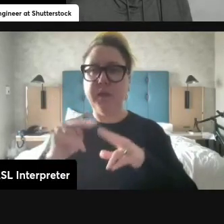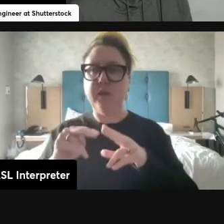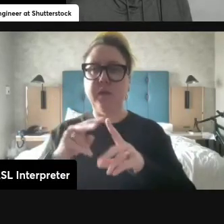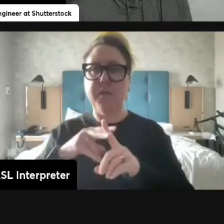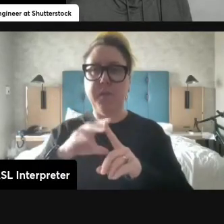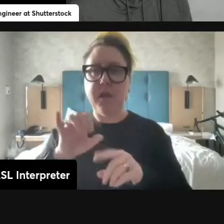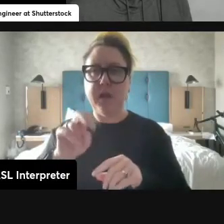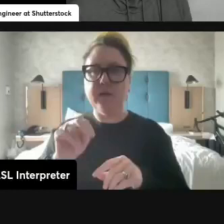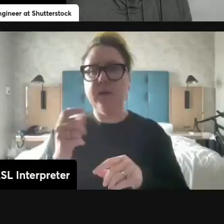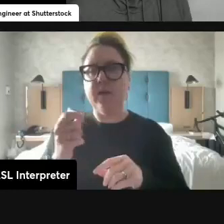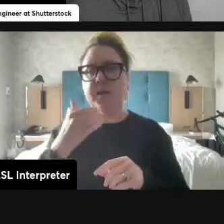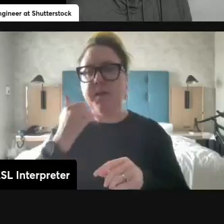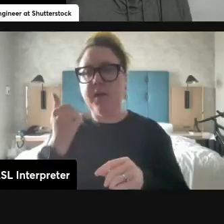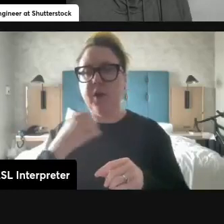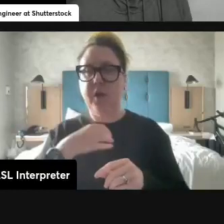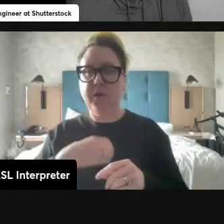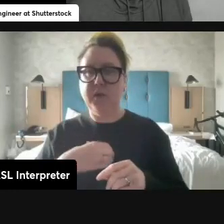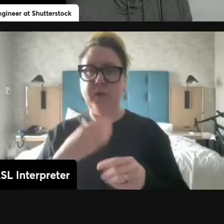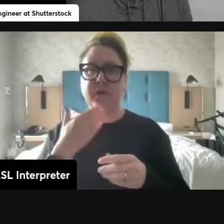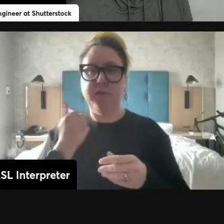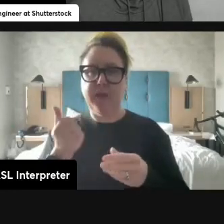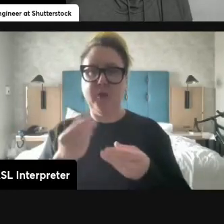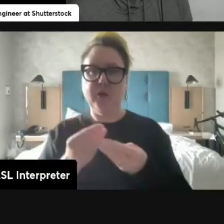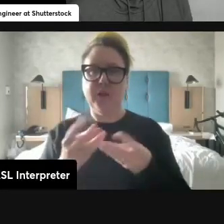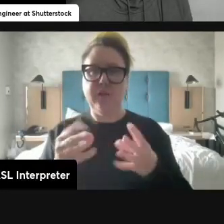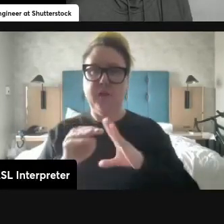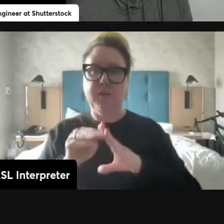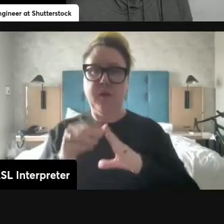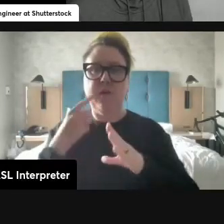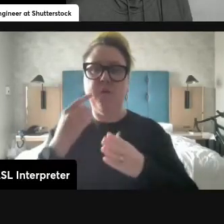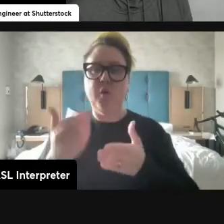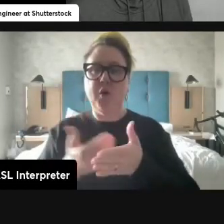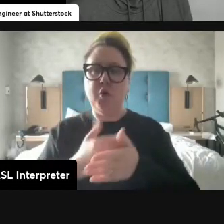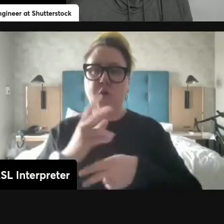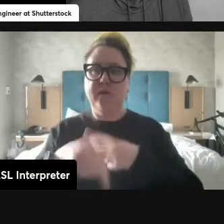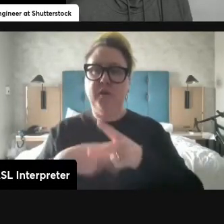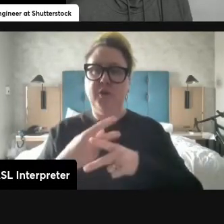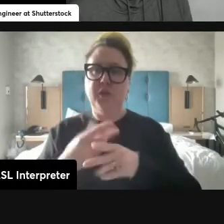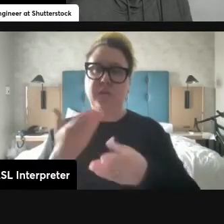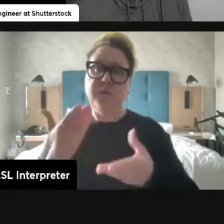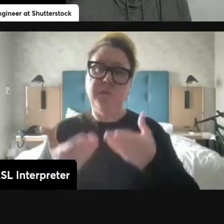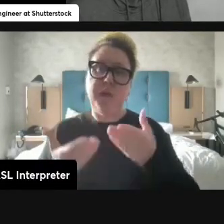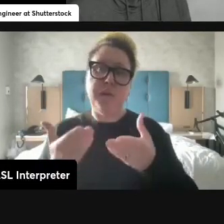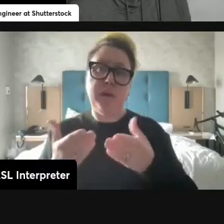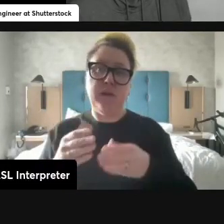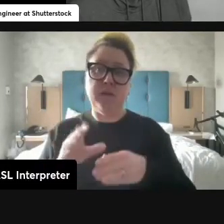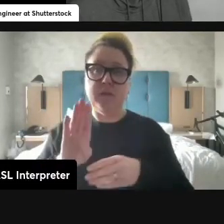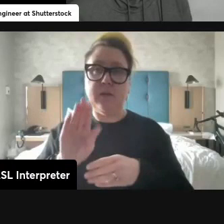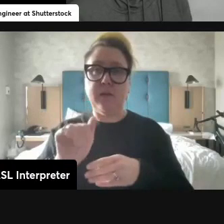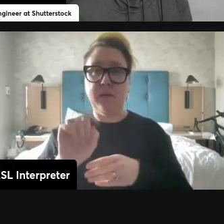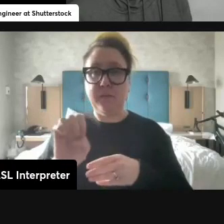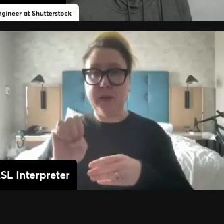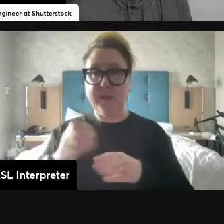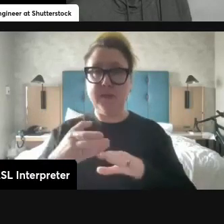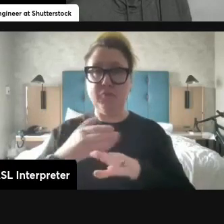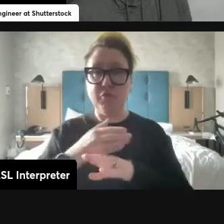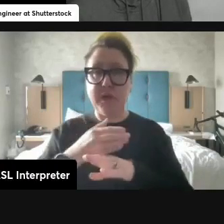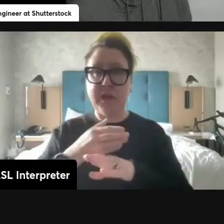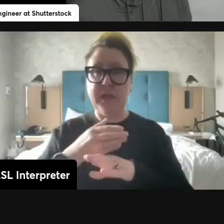better. I wish there was a better delivery model for new versions where maybe there's a base pre-compiled